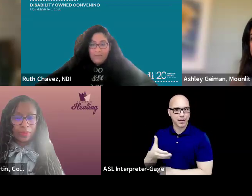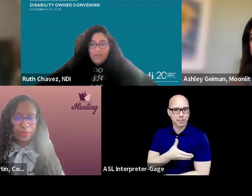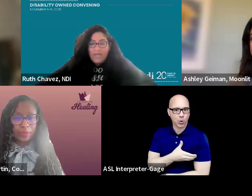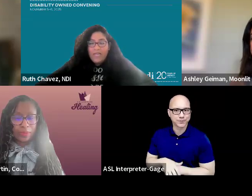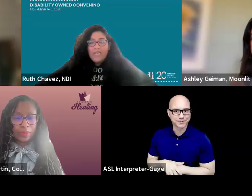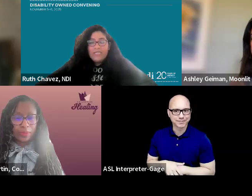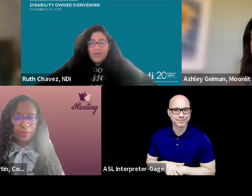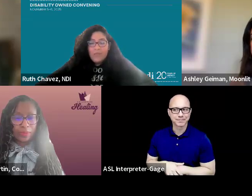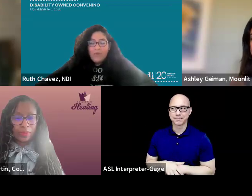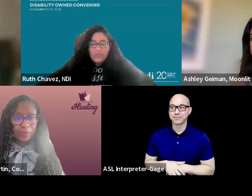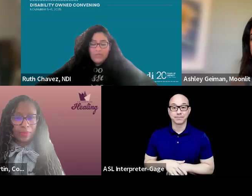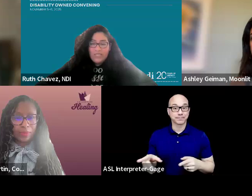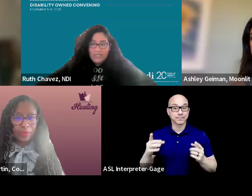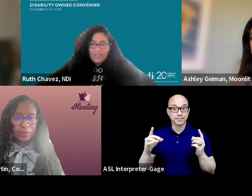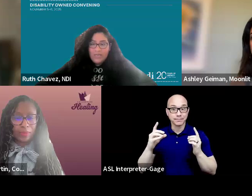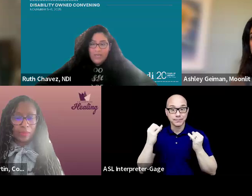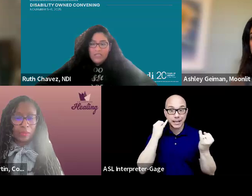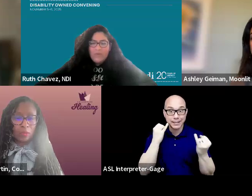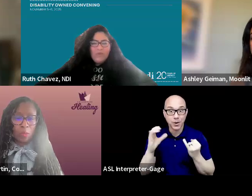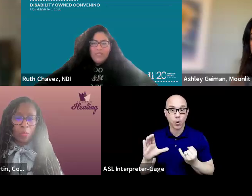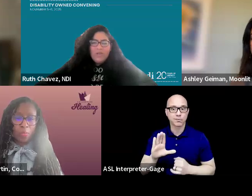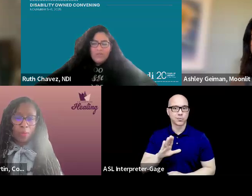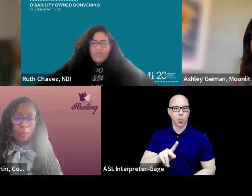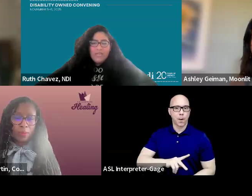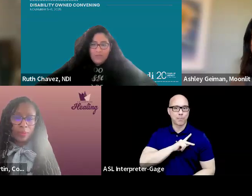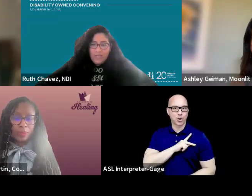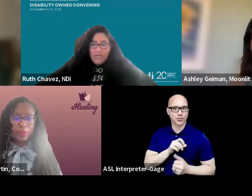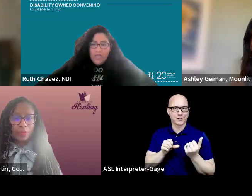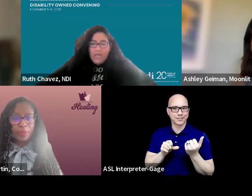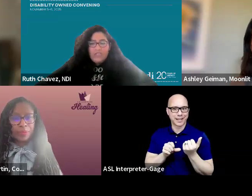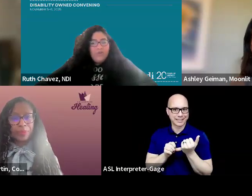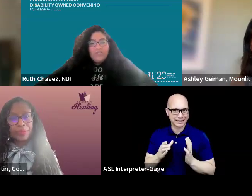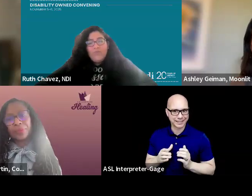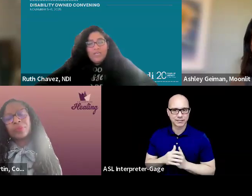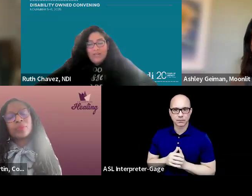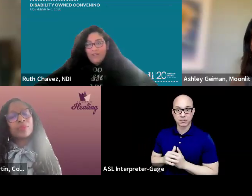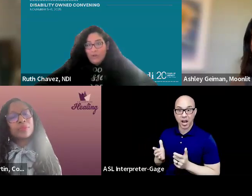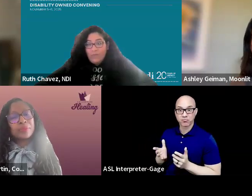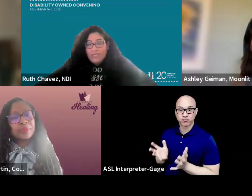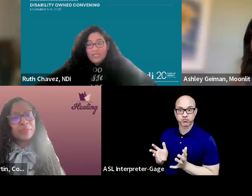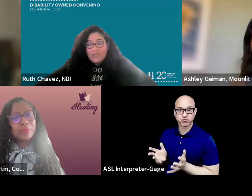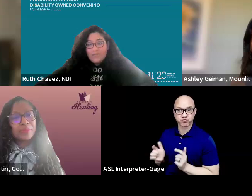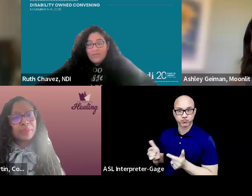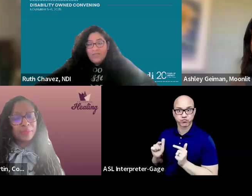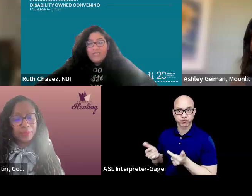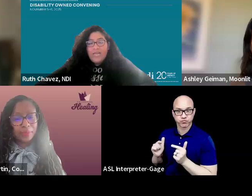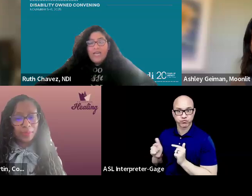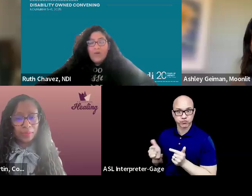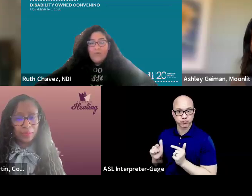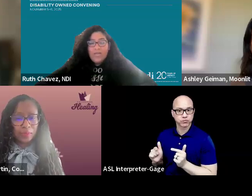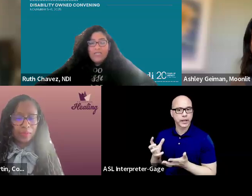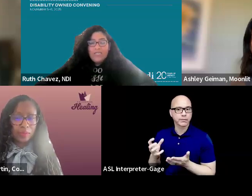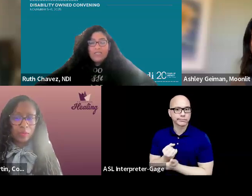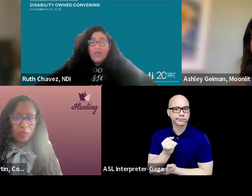life. The idea is that your personal assistant, someone you can talk to naturally and is used in ways that fit your business. This